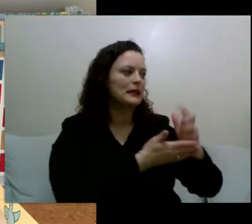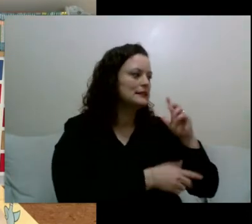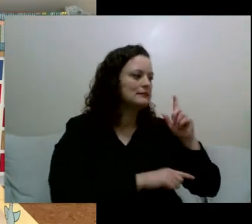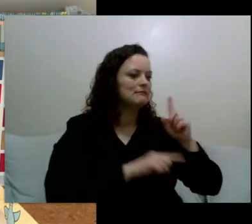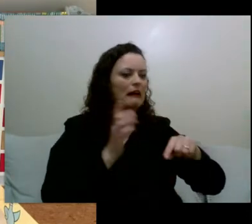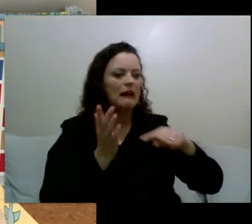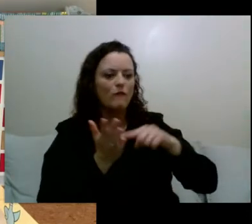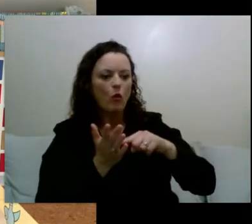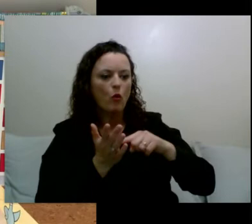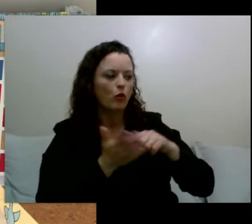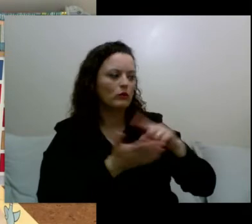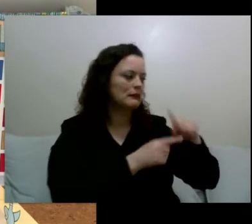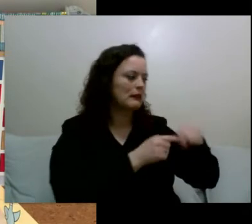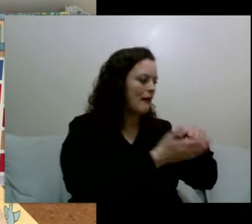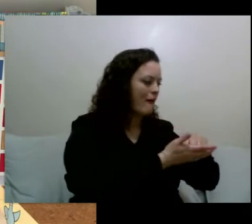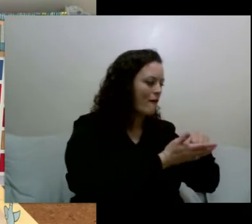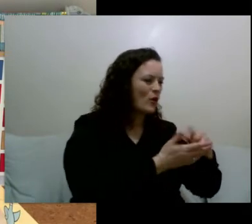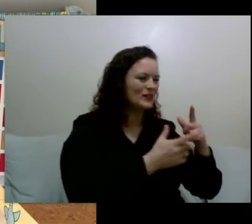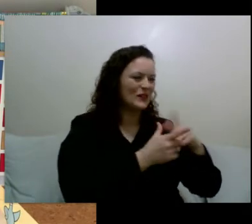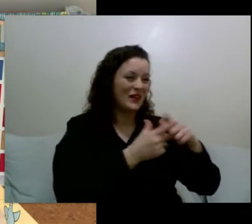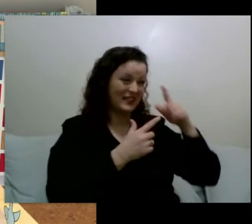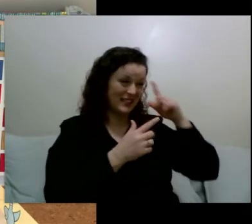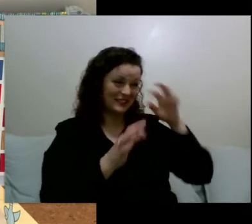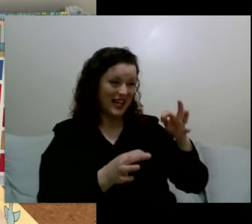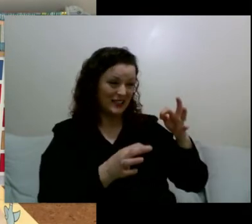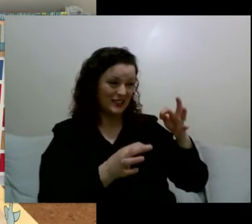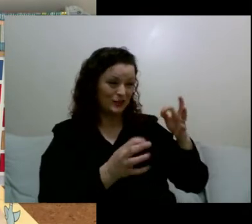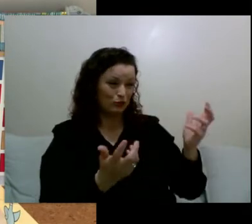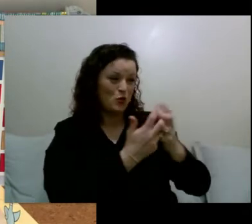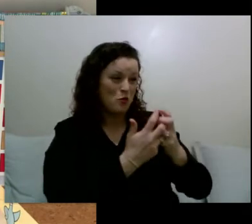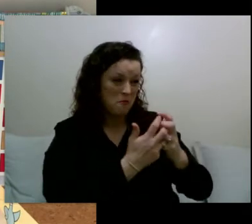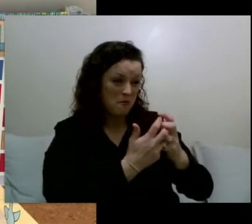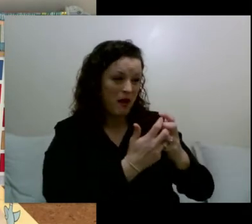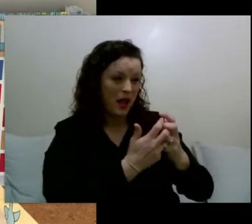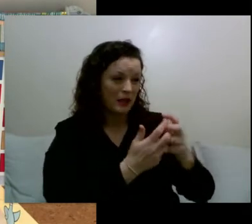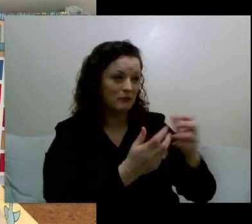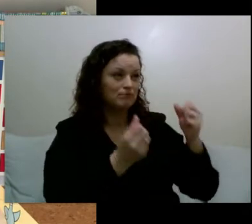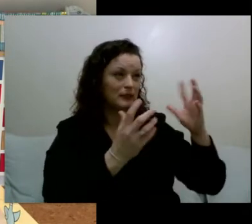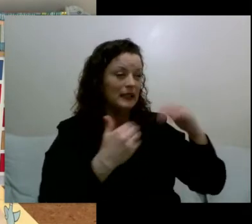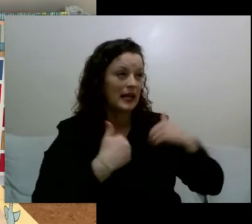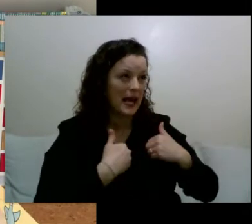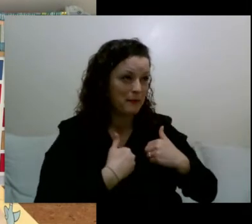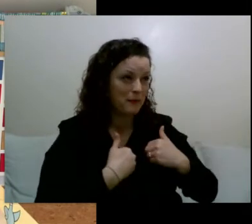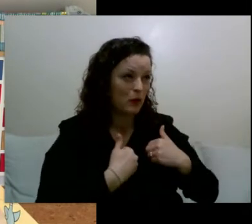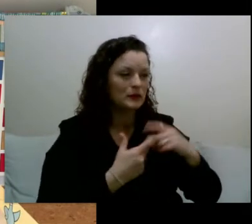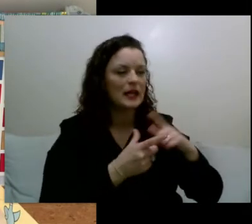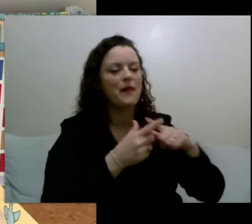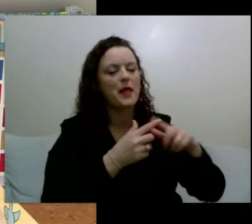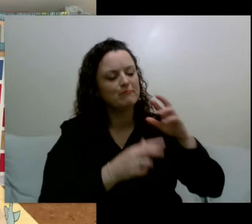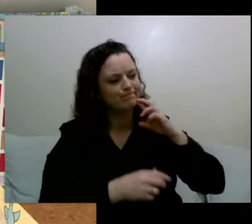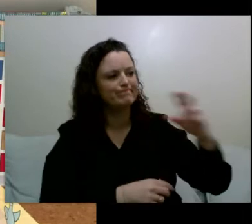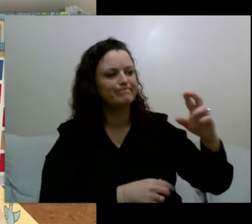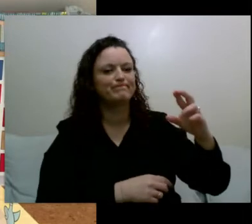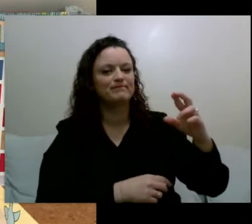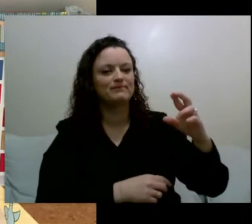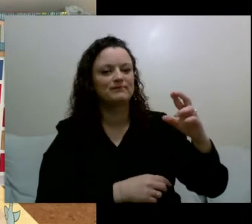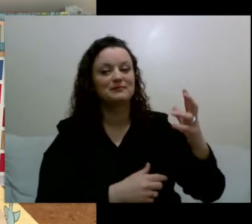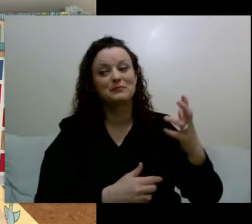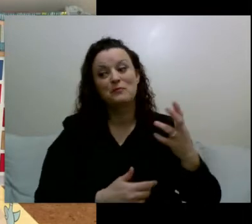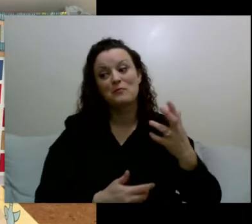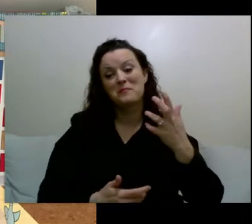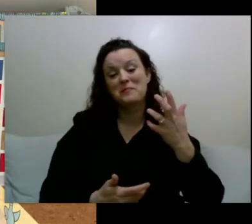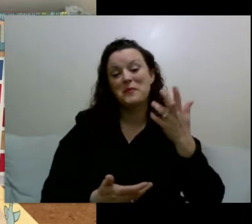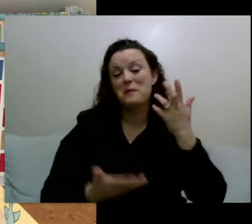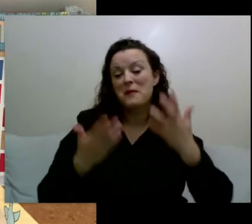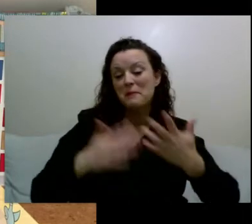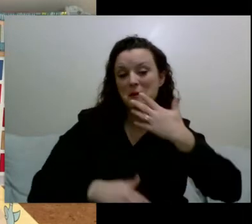became very, very good friends. Or maybe there's a better story. I really don't know how they met. Maybe you could write a story